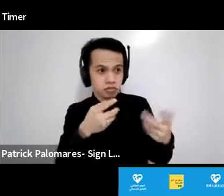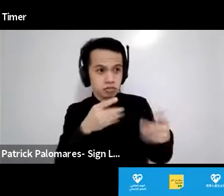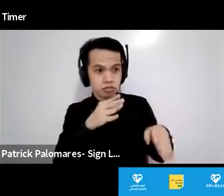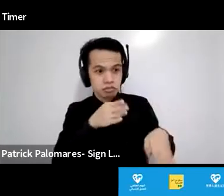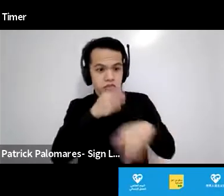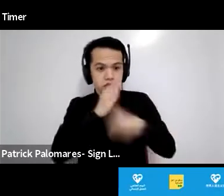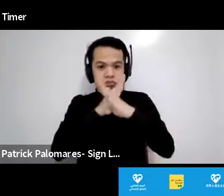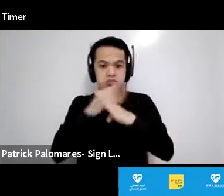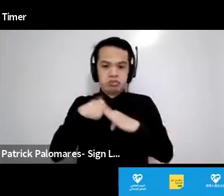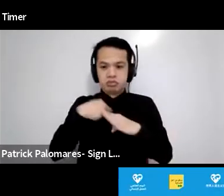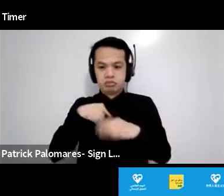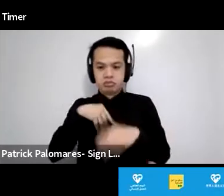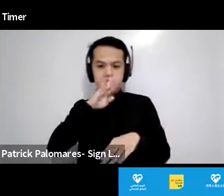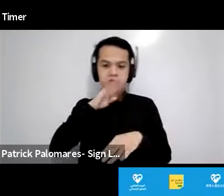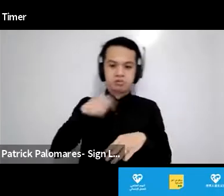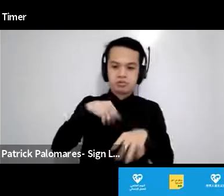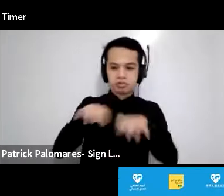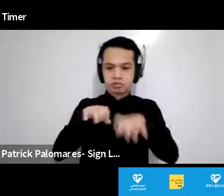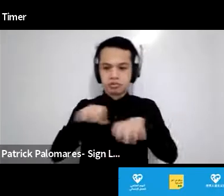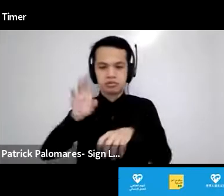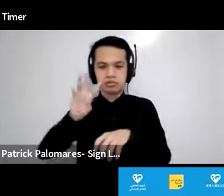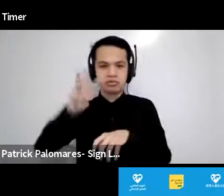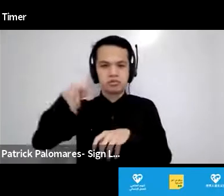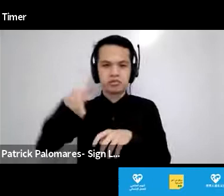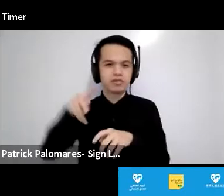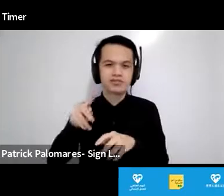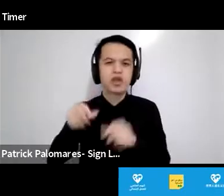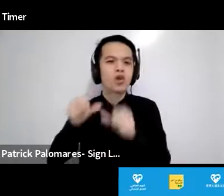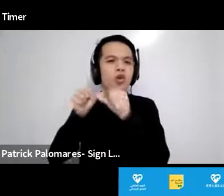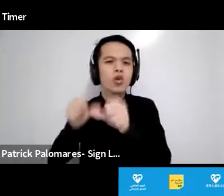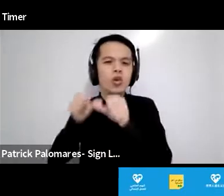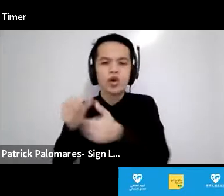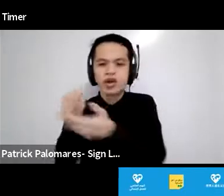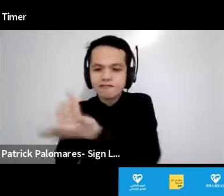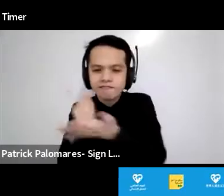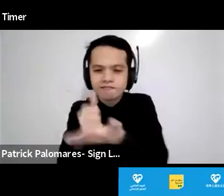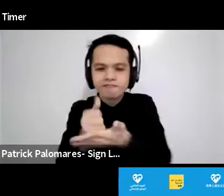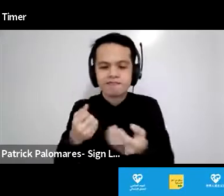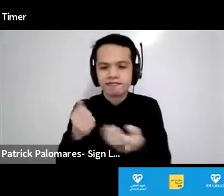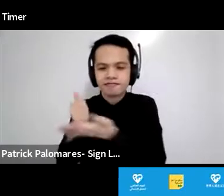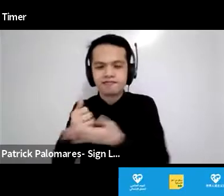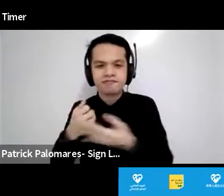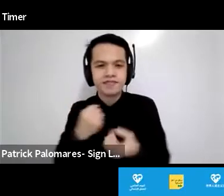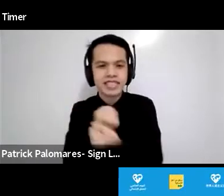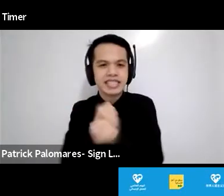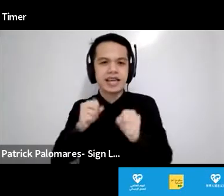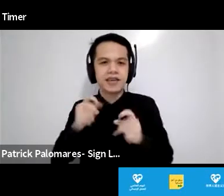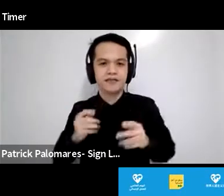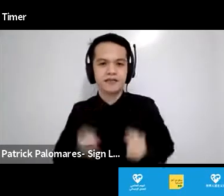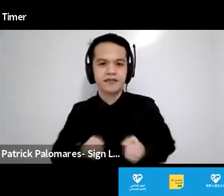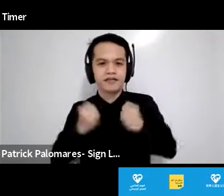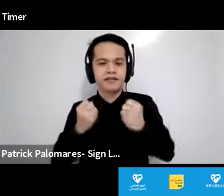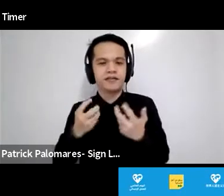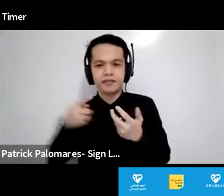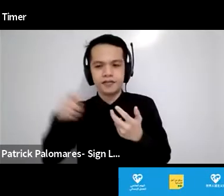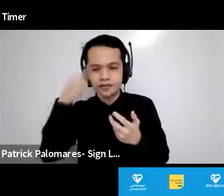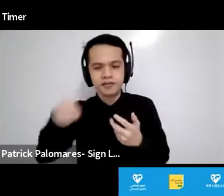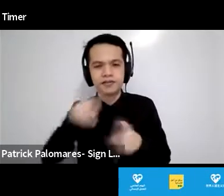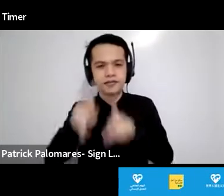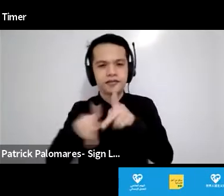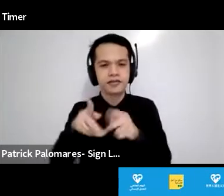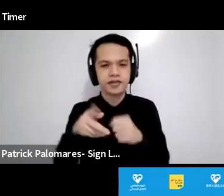Food Program to achieve its mission in terms of saving lives and changing lives. That's why the country office